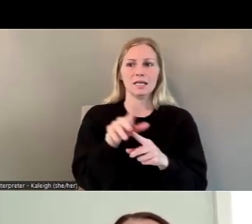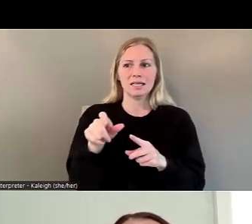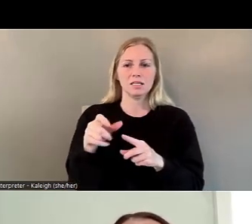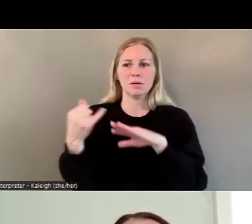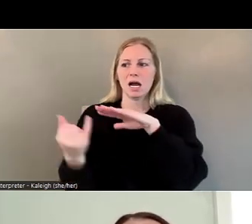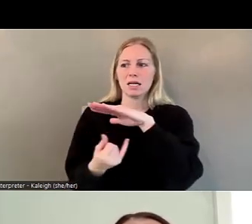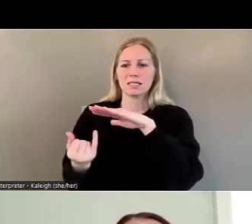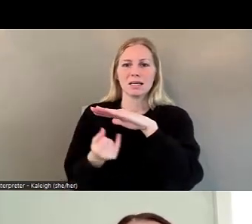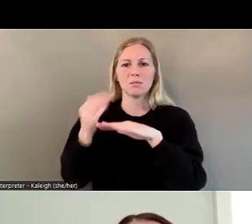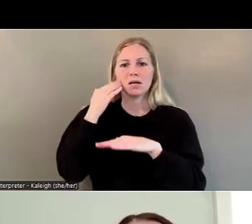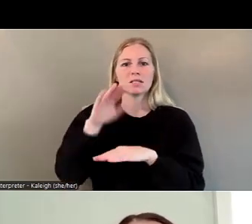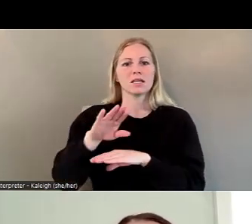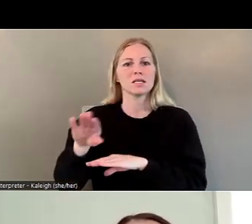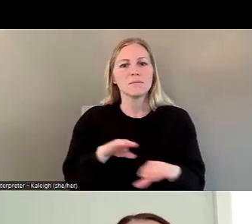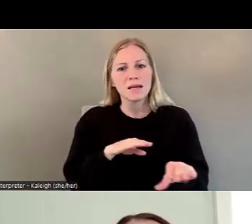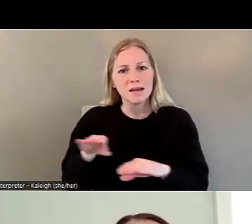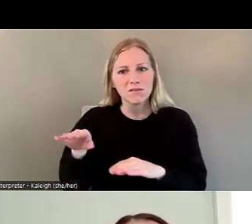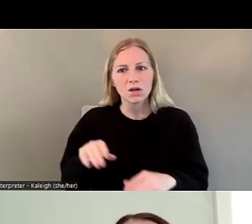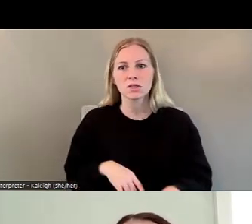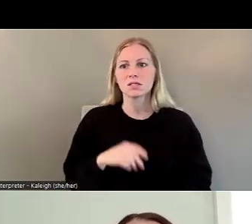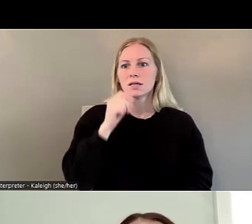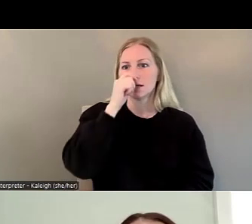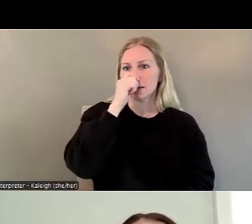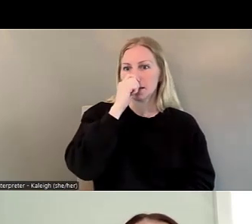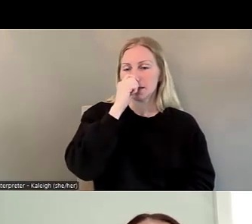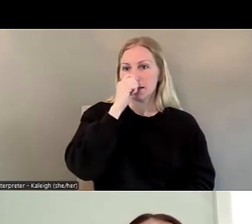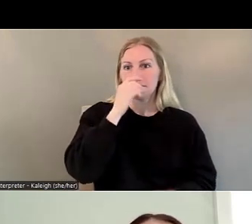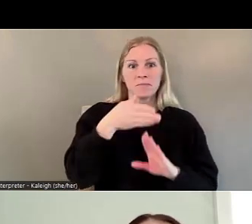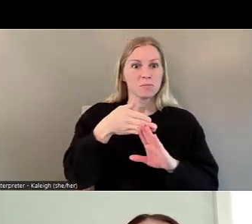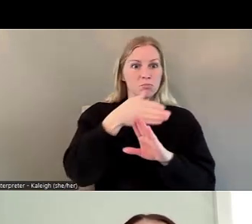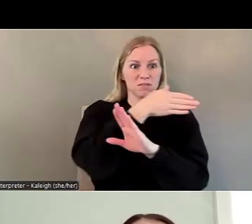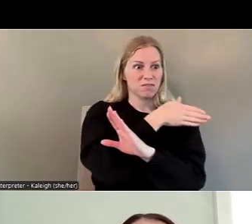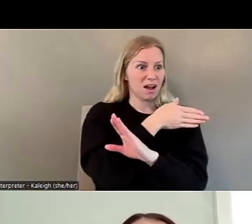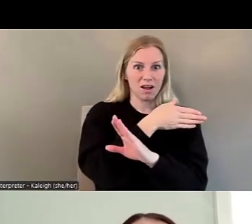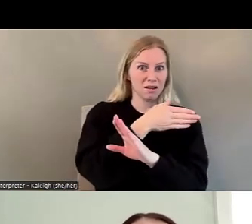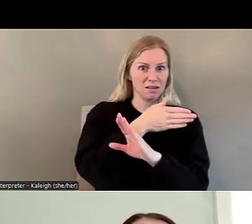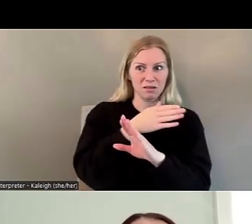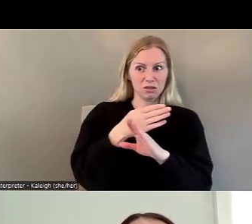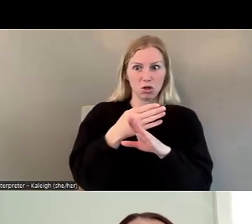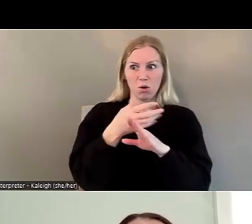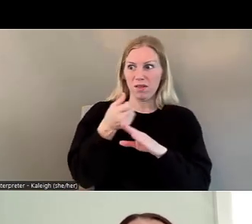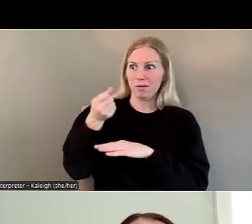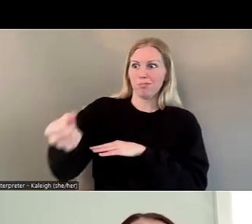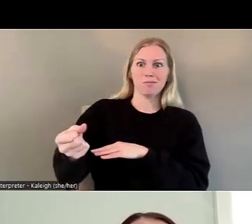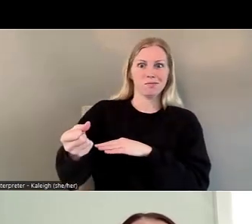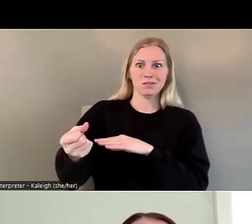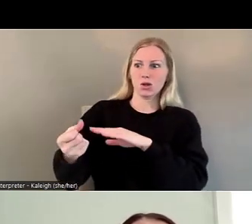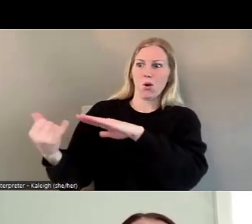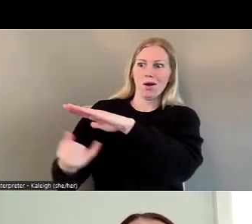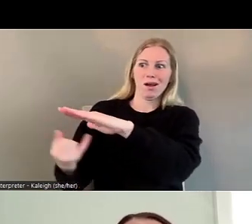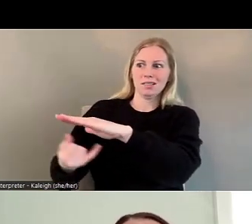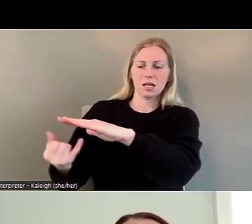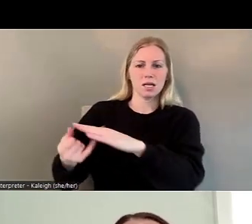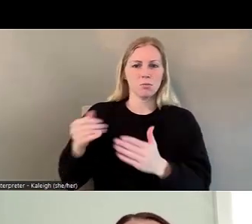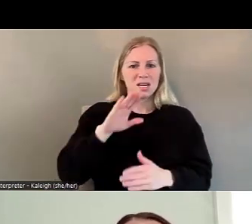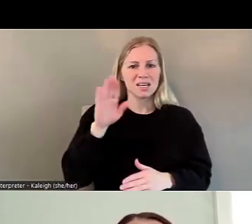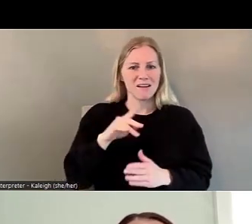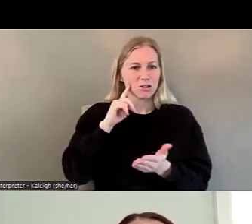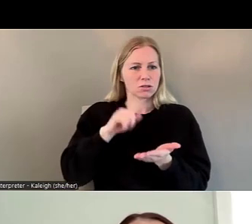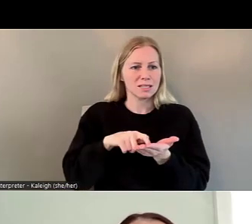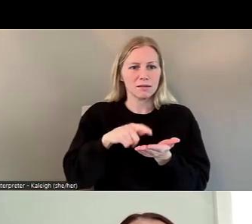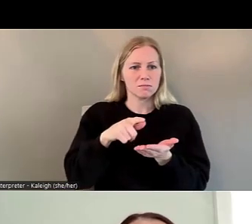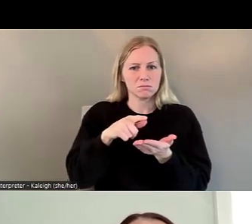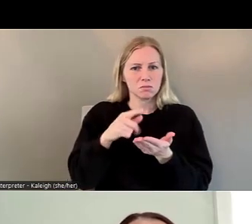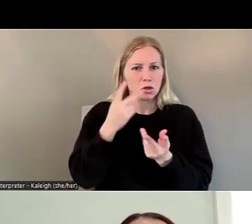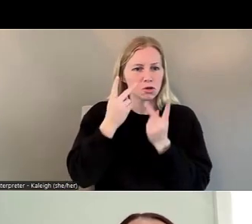prior to him being restrained and secluded, we had never witnessed at home. The schools that were open to meeting Cole all utilized timeout